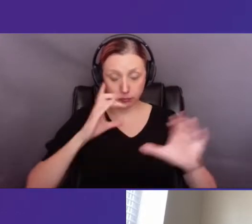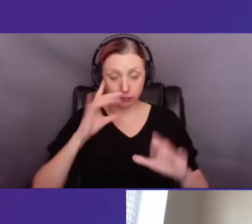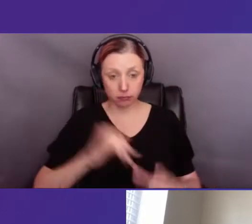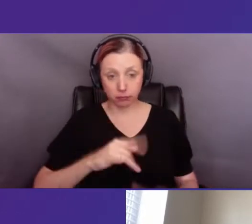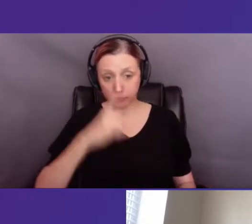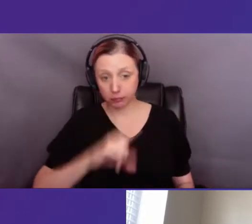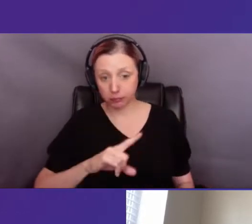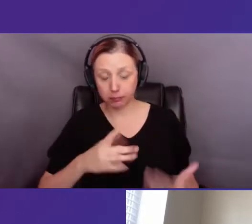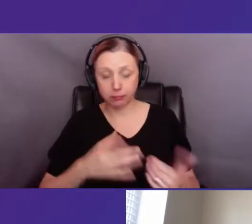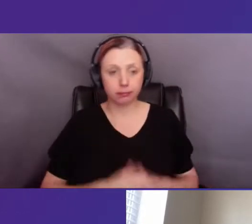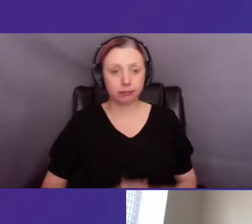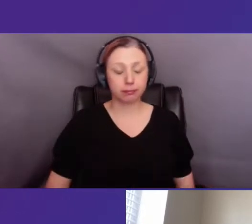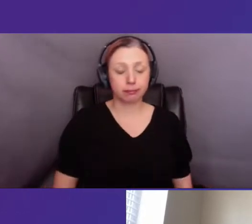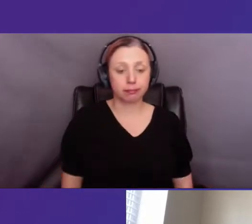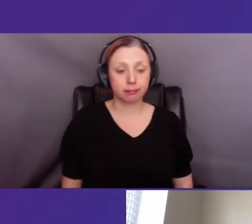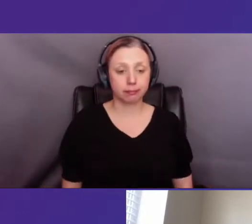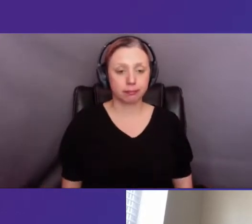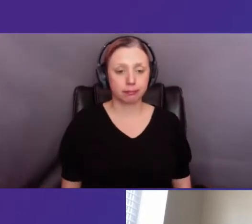out.